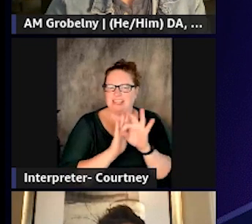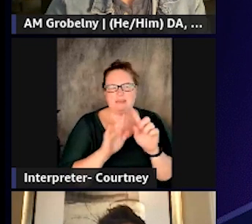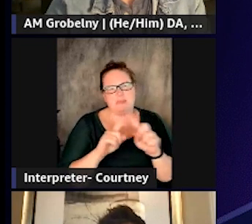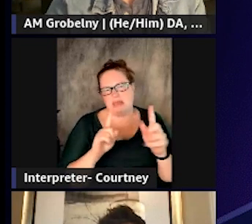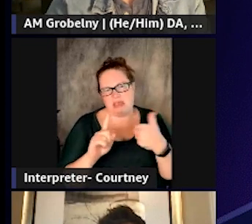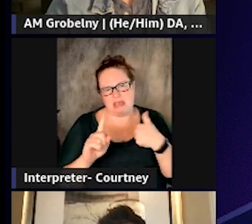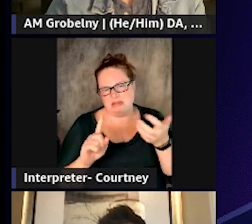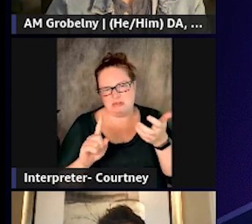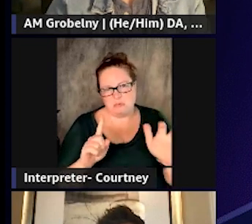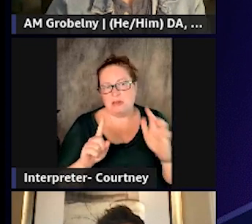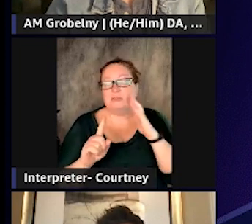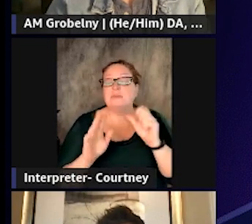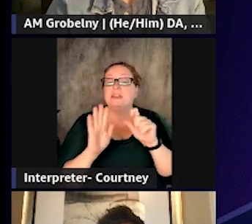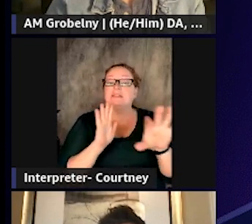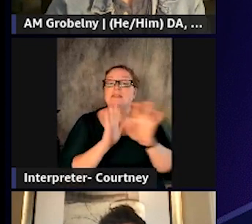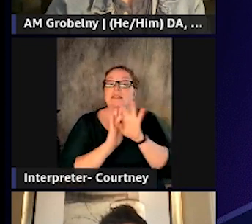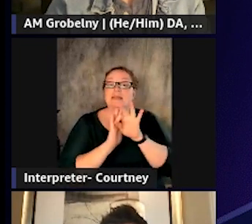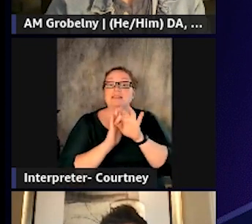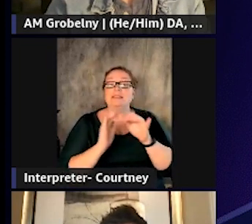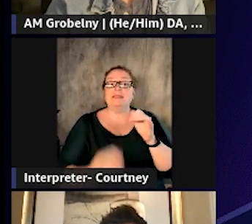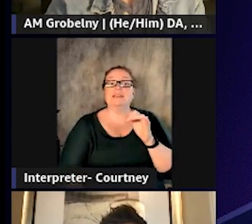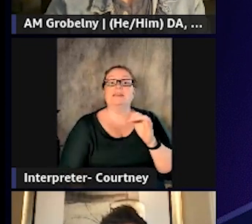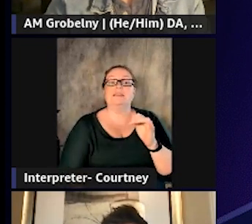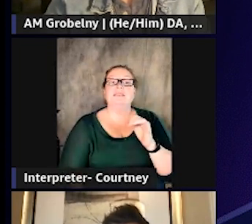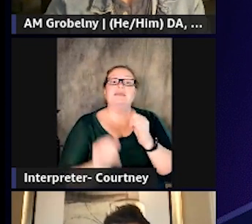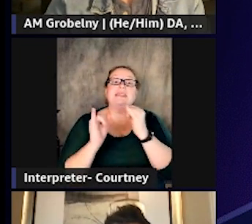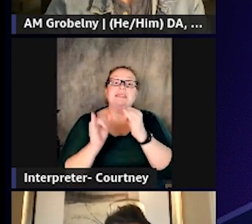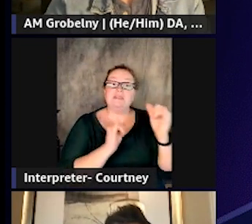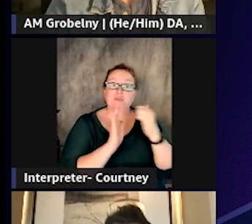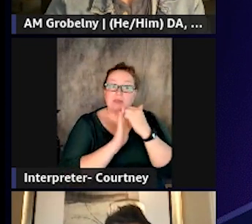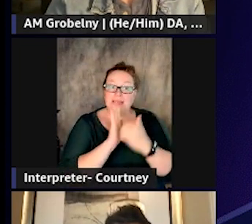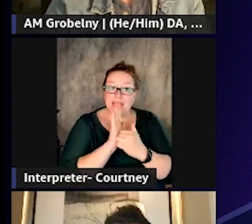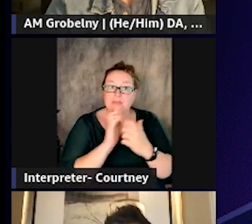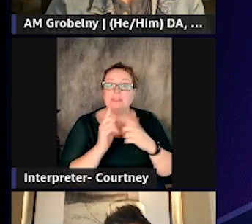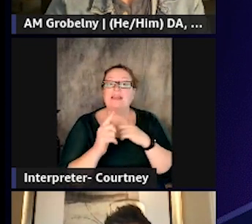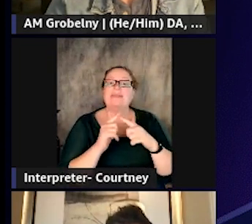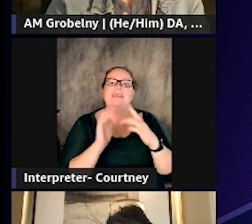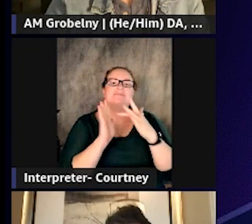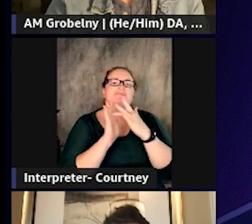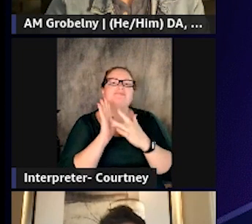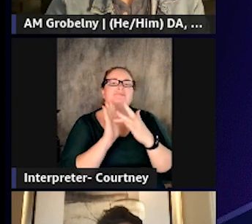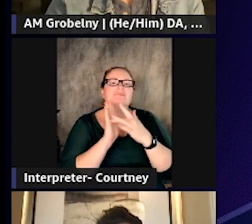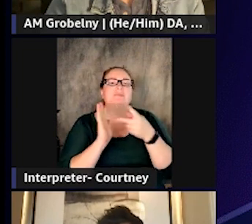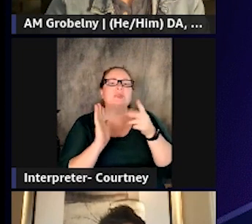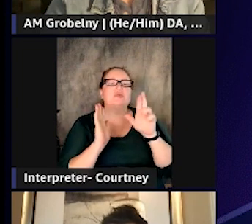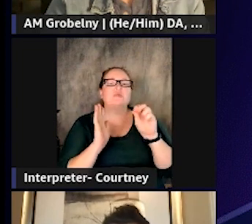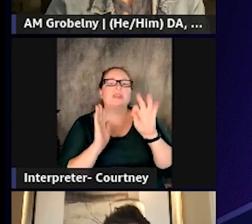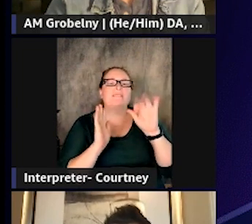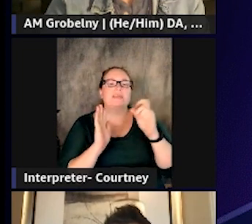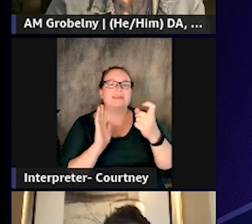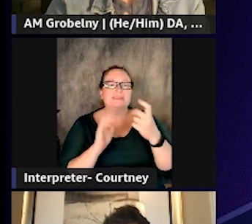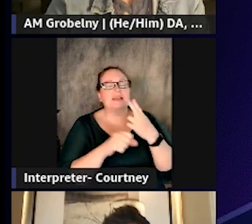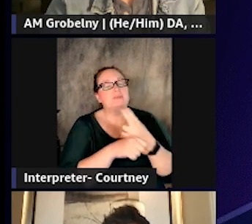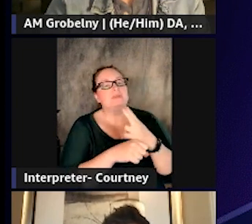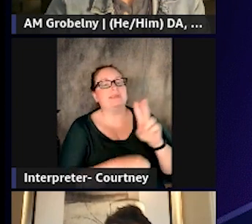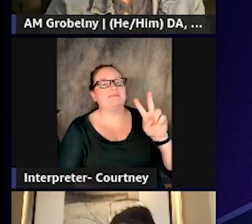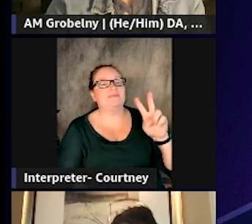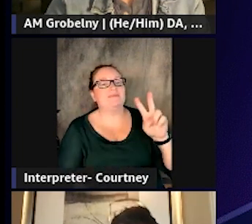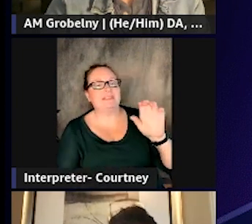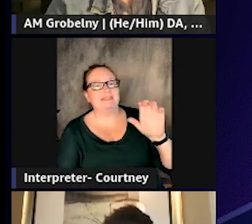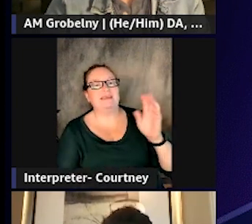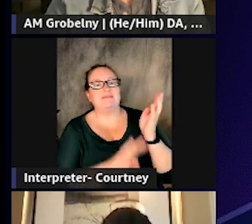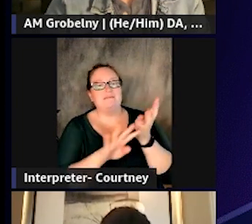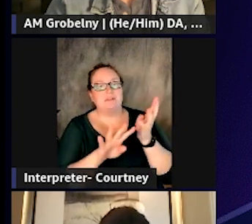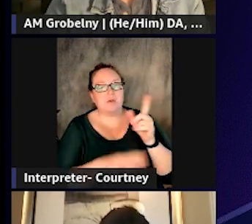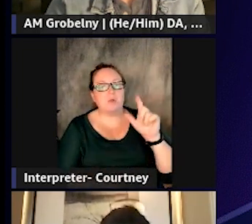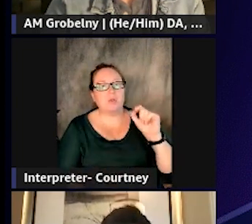select the individual accounts and then enter in a prefix. And I'm using VPC flow logs and with an